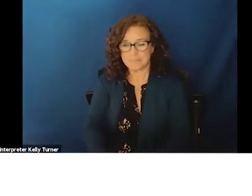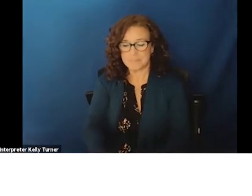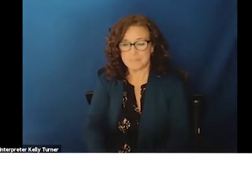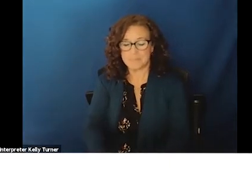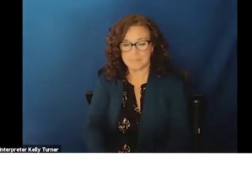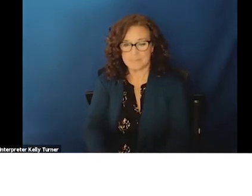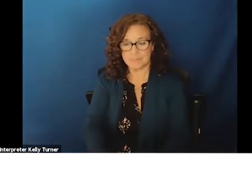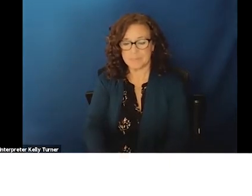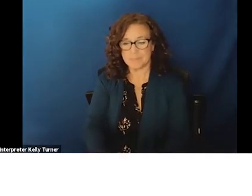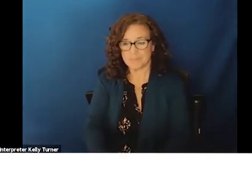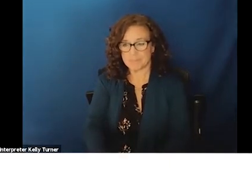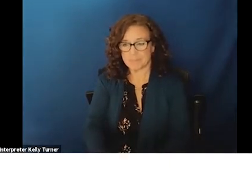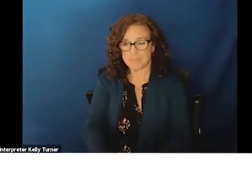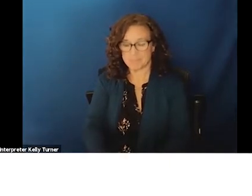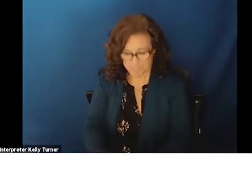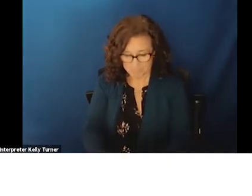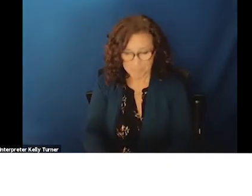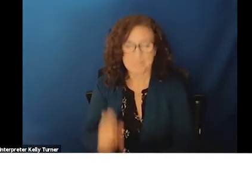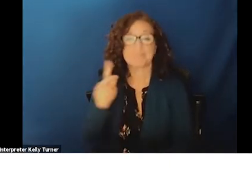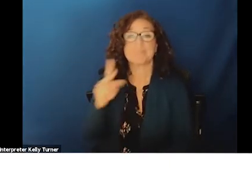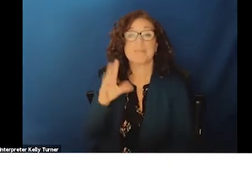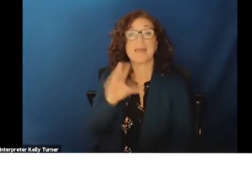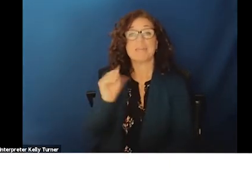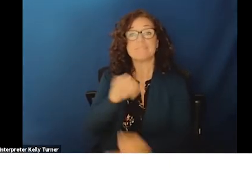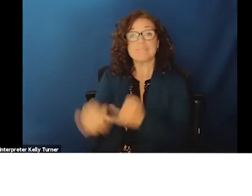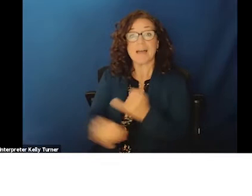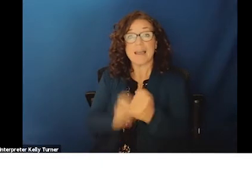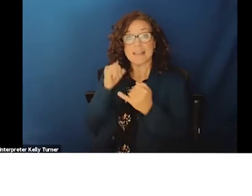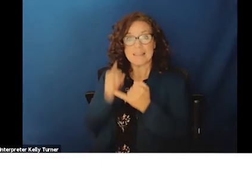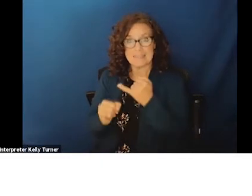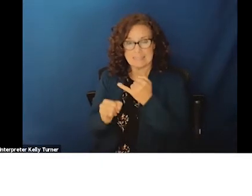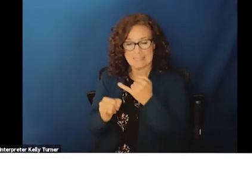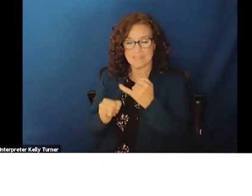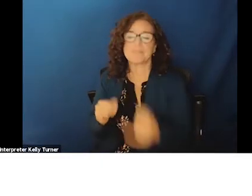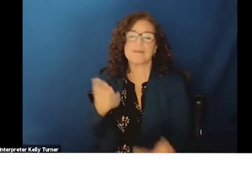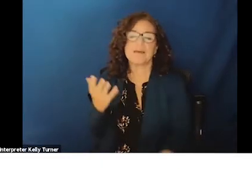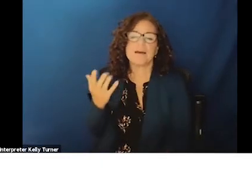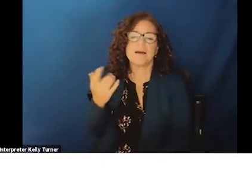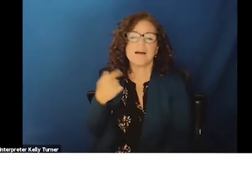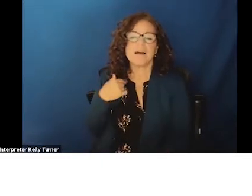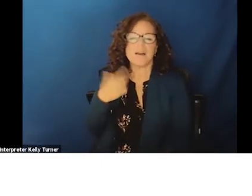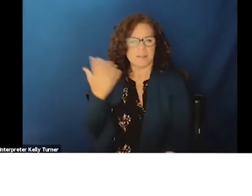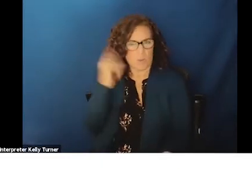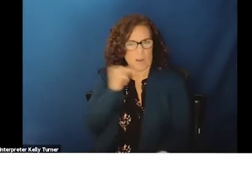All right, and finally, let's talk about next year in COVID.